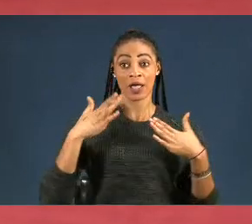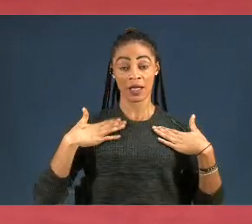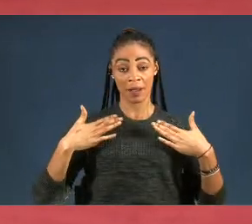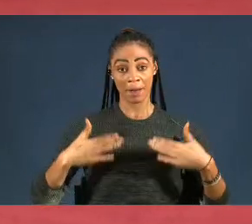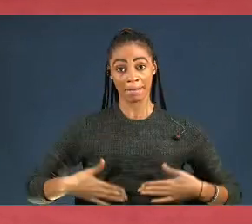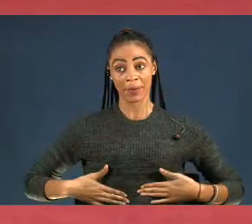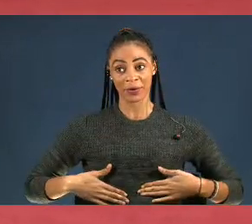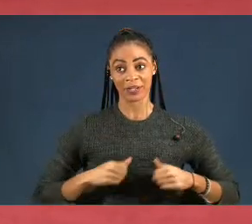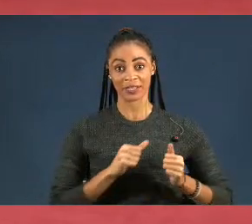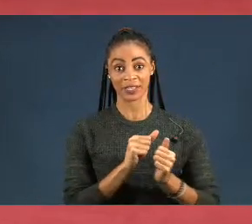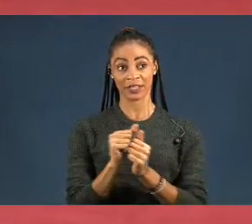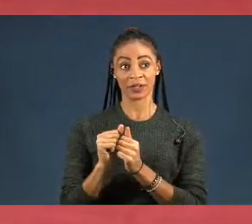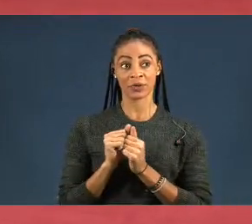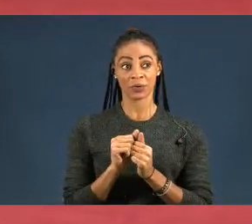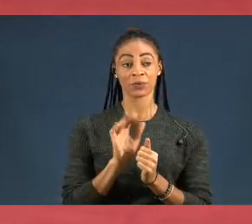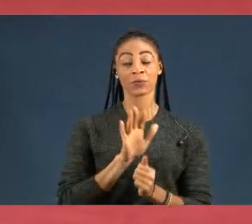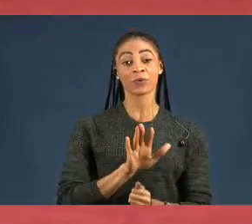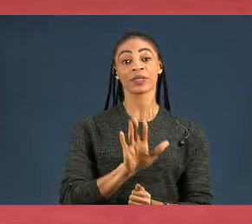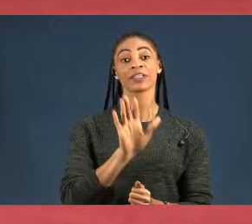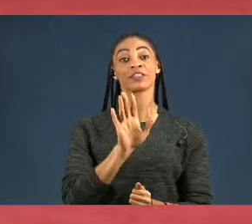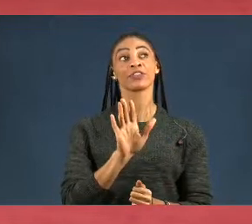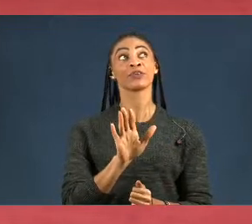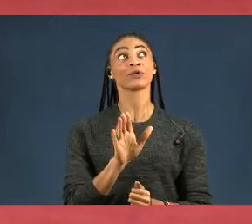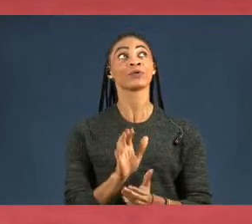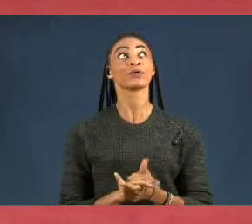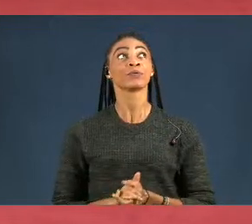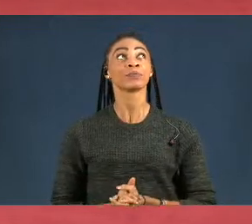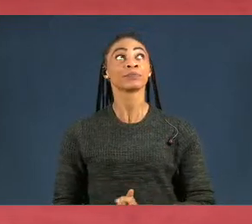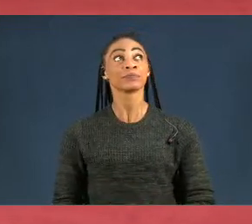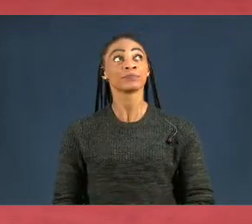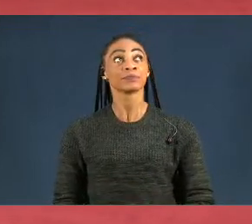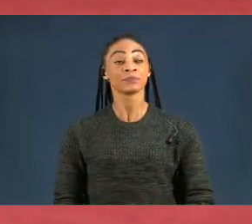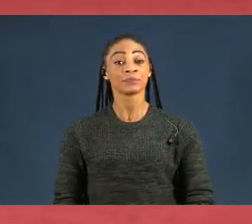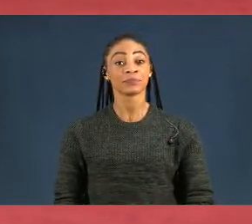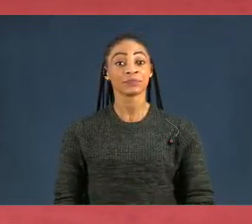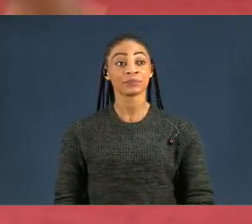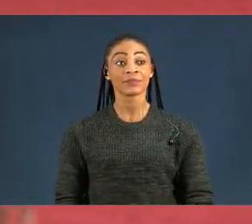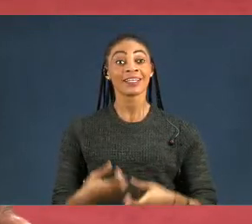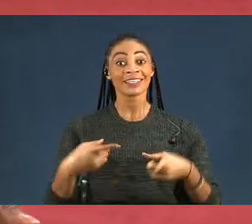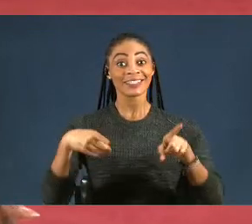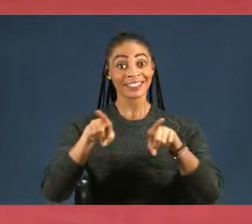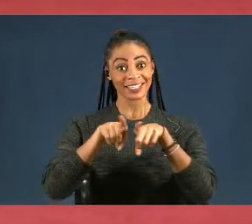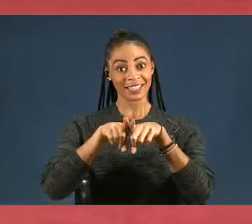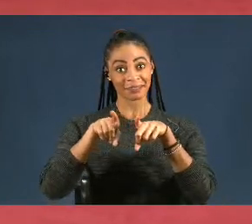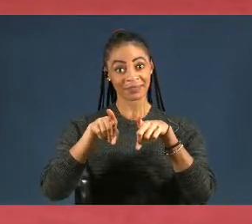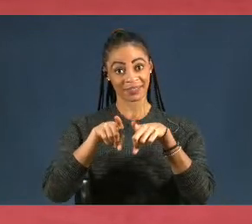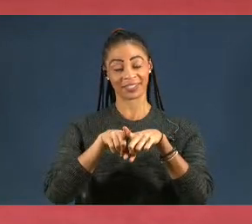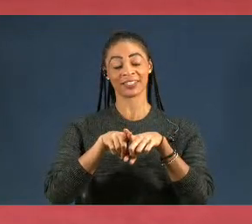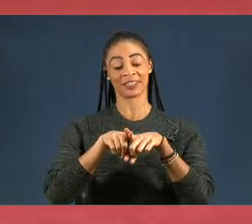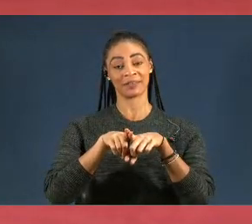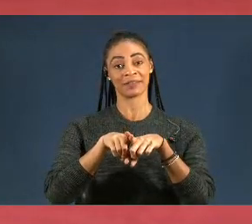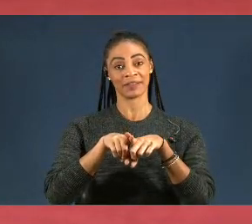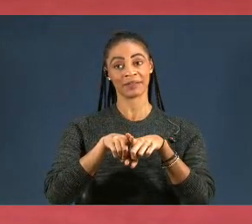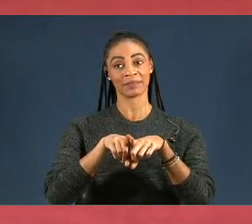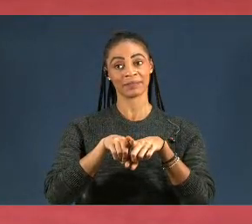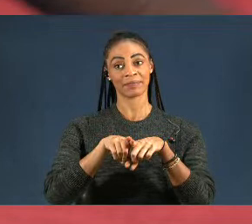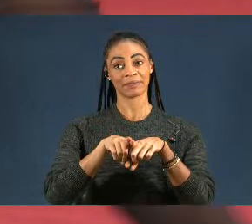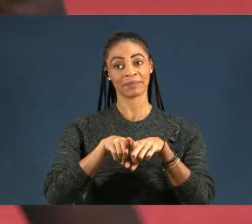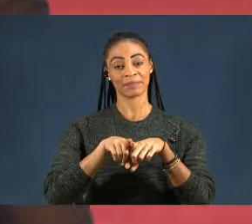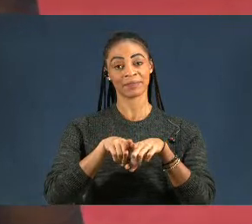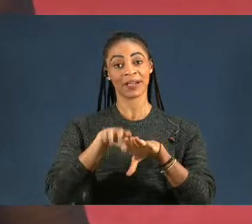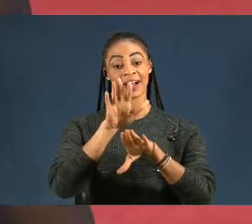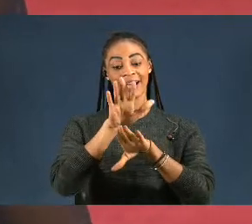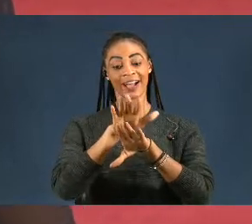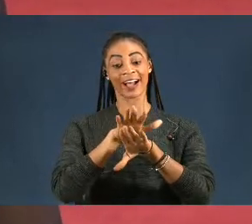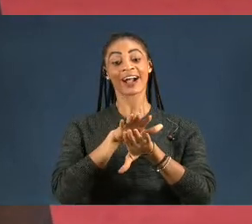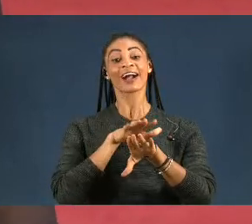Every one of us, we love our bodies. We don't like people discussing our bodies. The same way. That is the covering we give